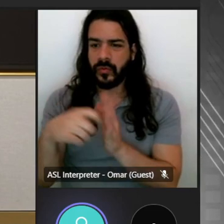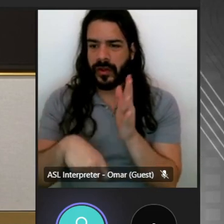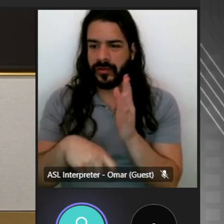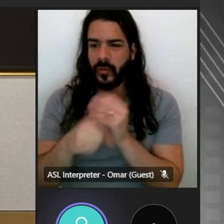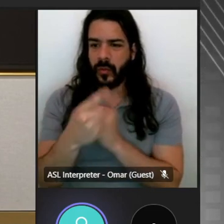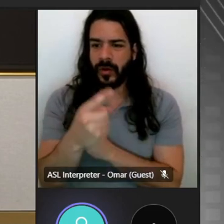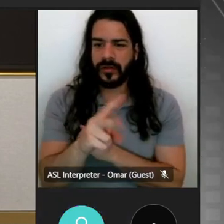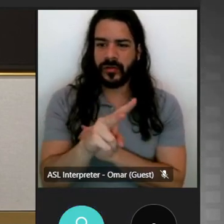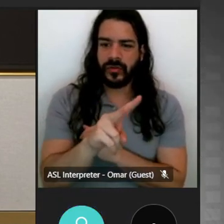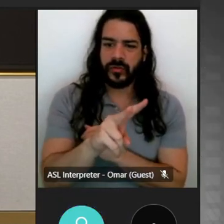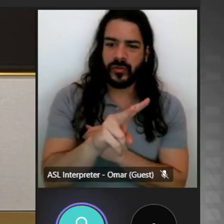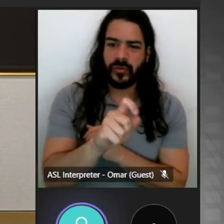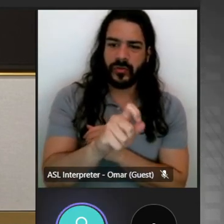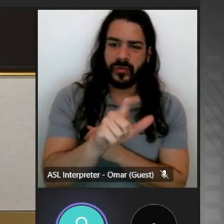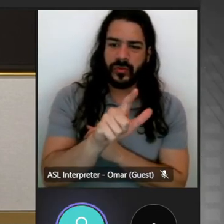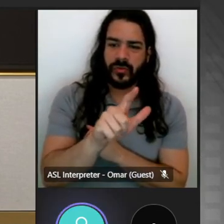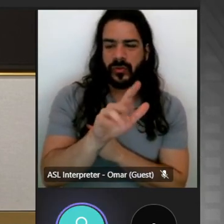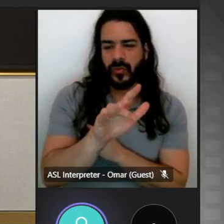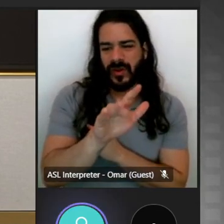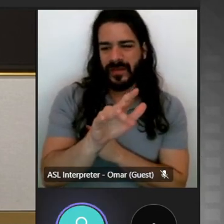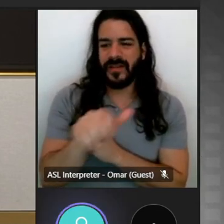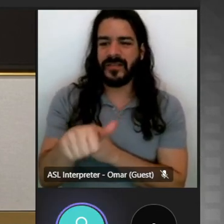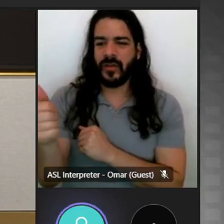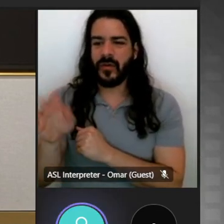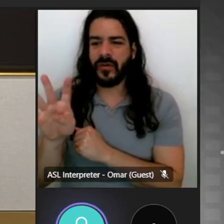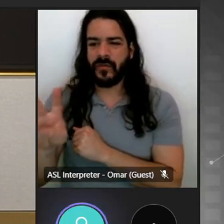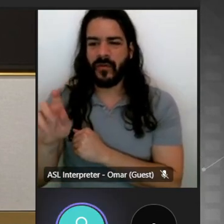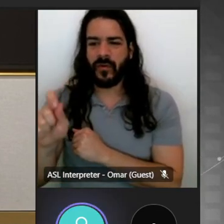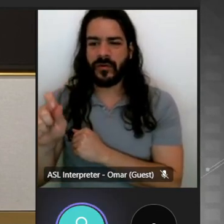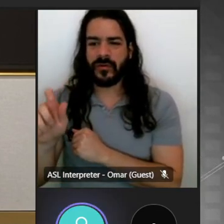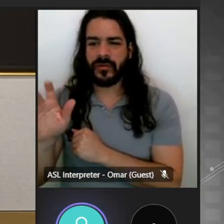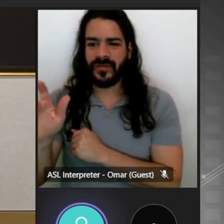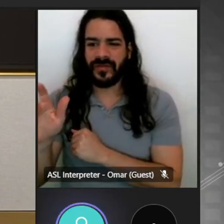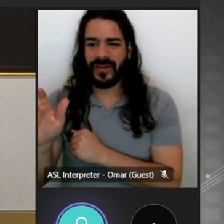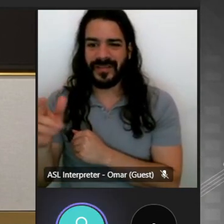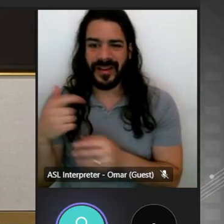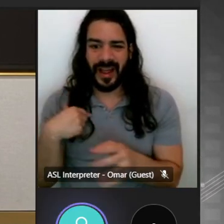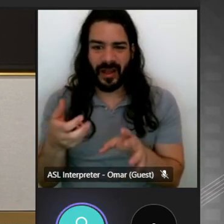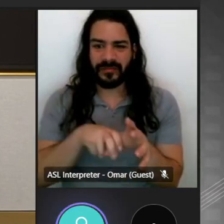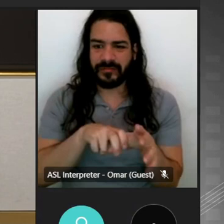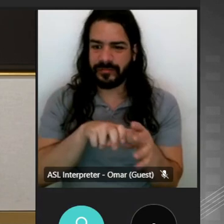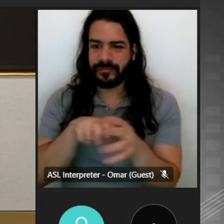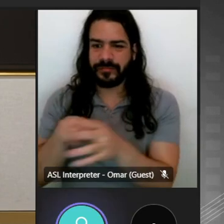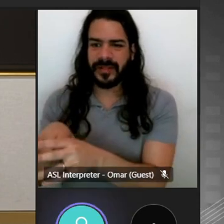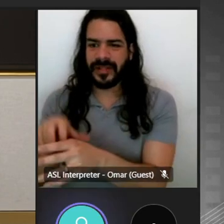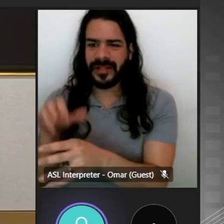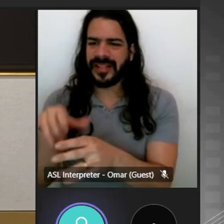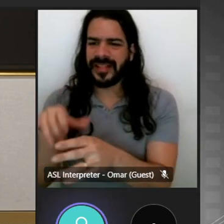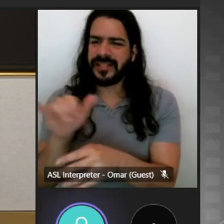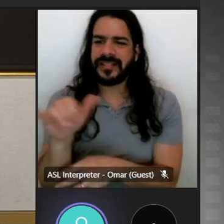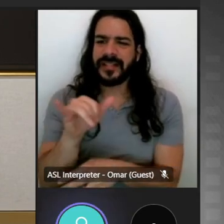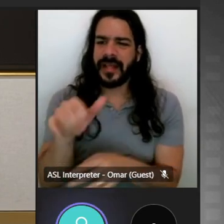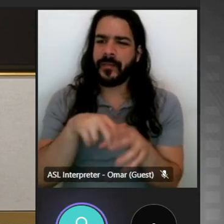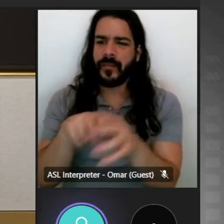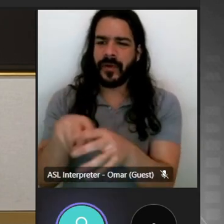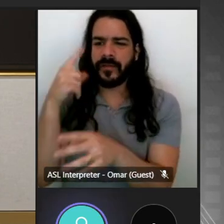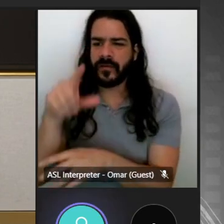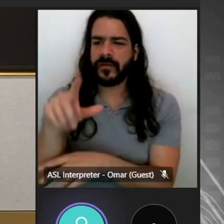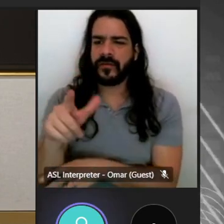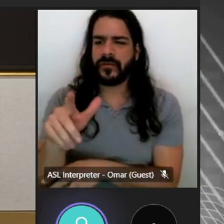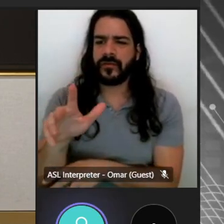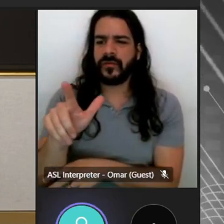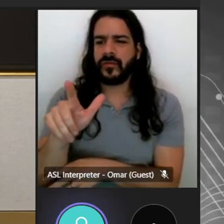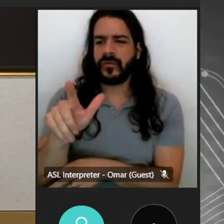two rates. One is for $2.25 and one is for $4.25. Where I get on is the same ride as the